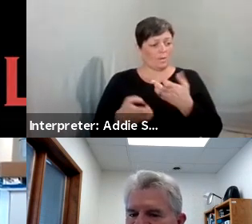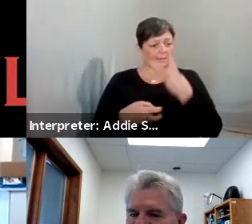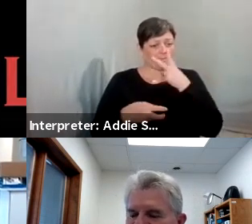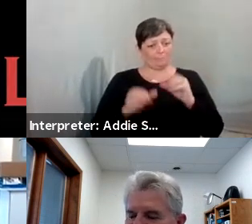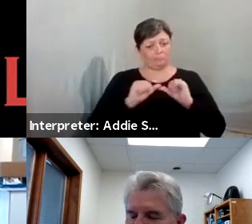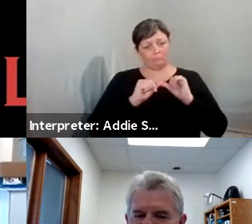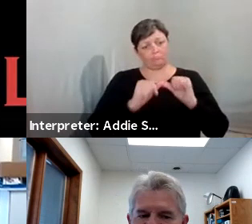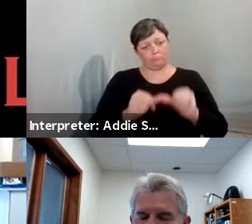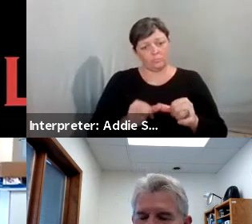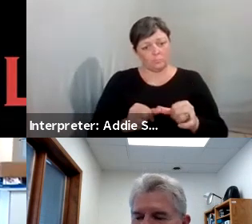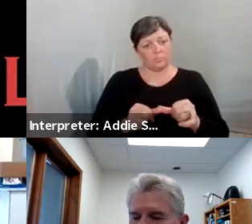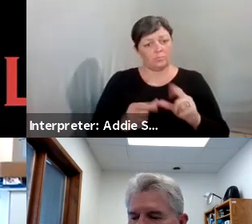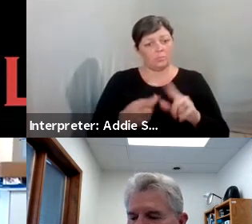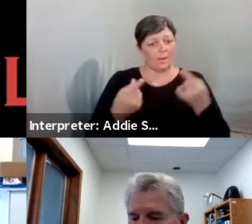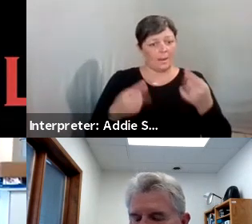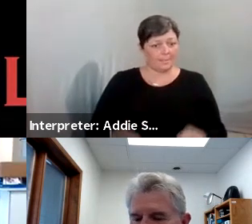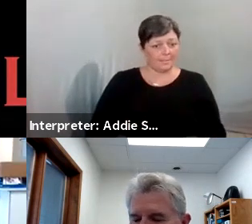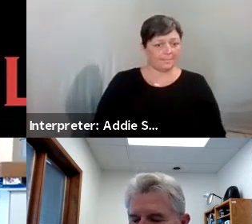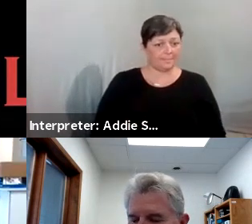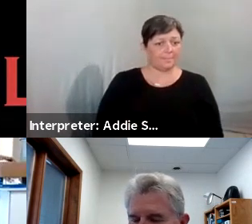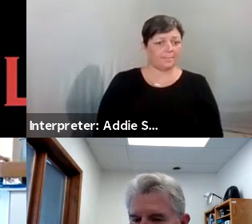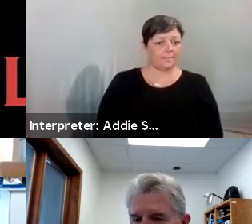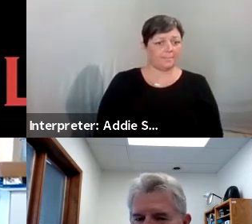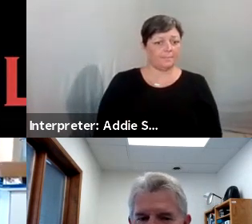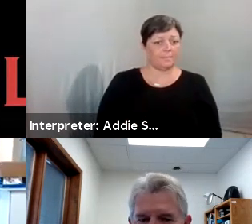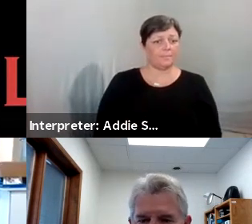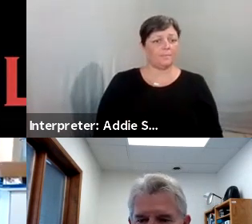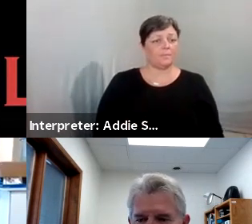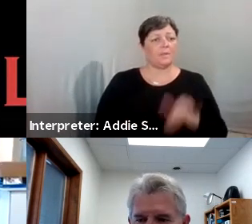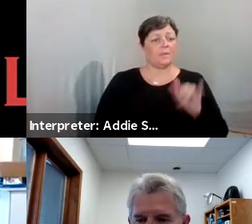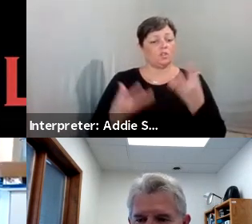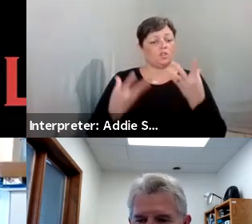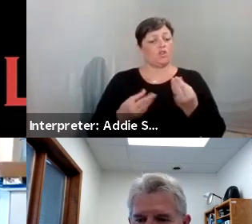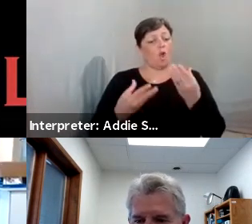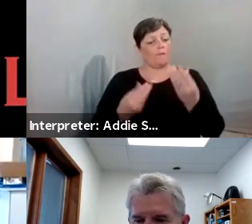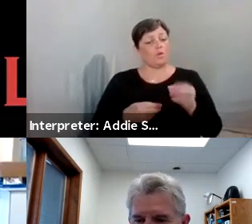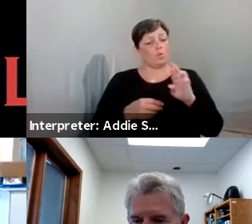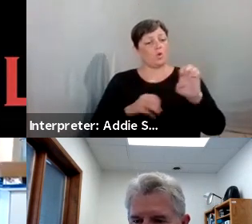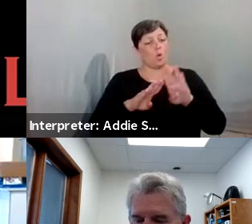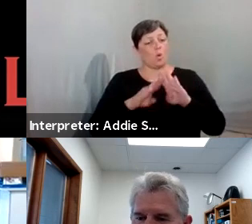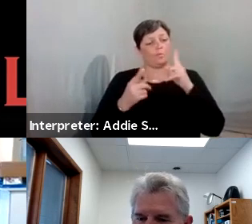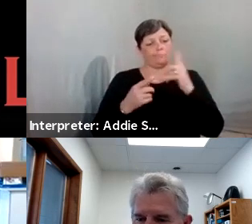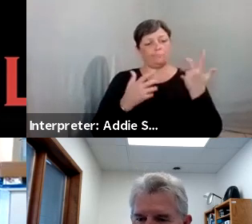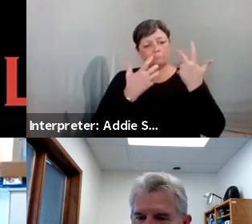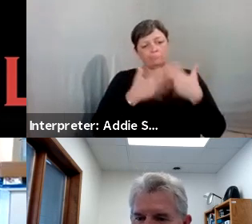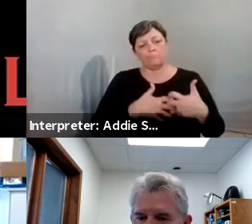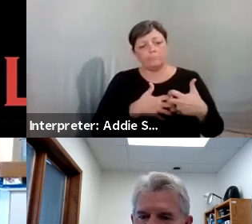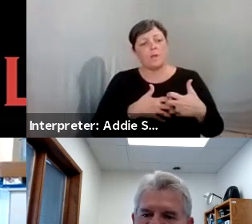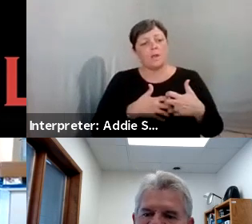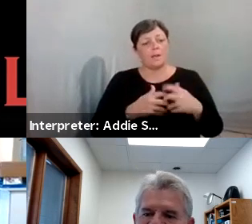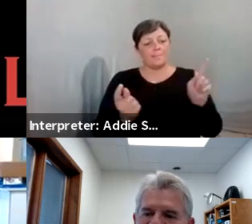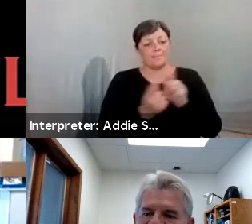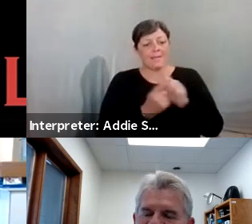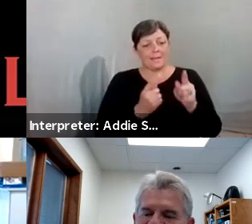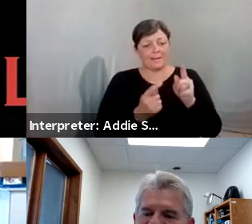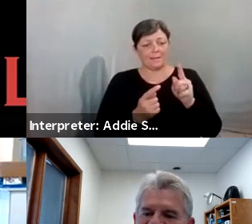continue to happen, is the soft reopening that we've had to make arrangements to meet face-to-face with